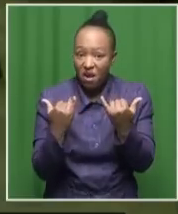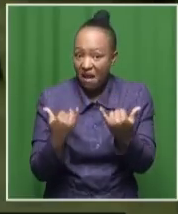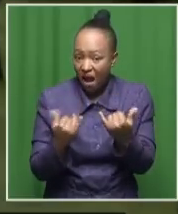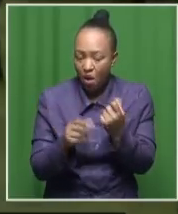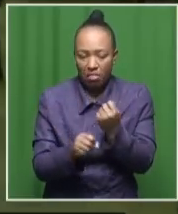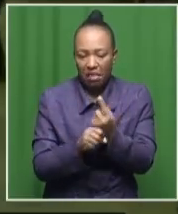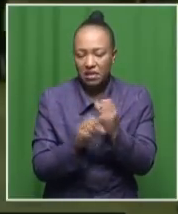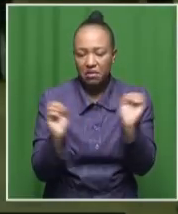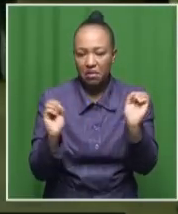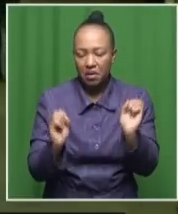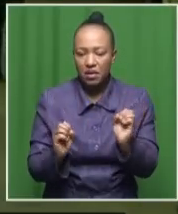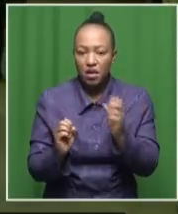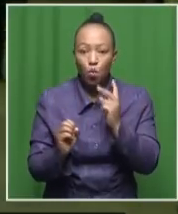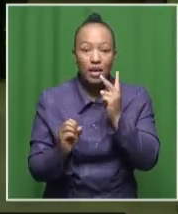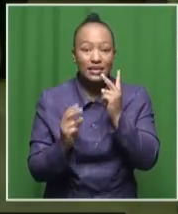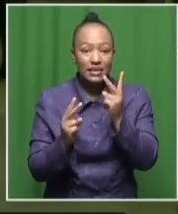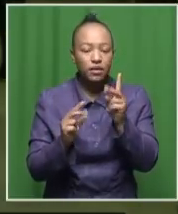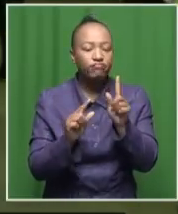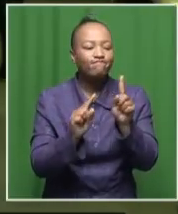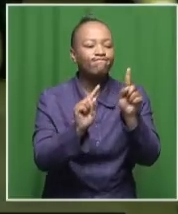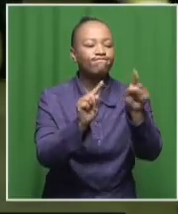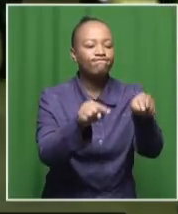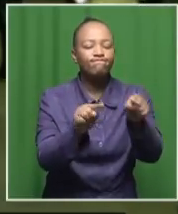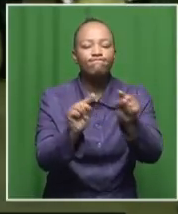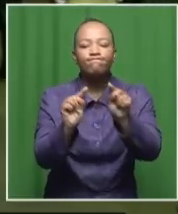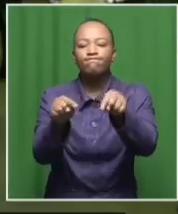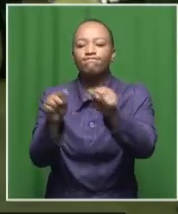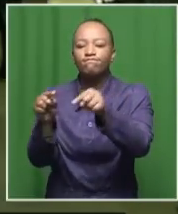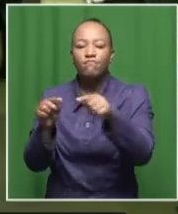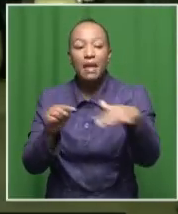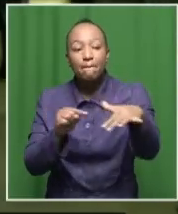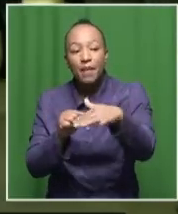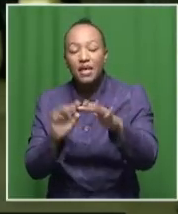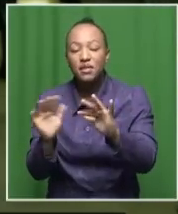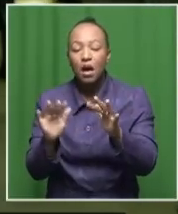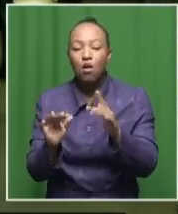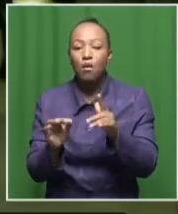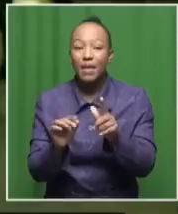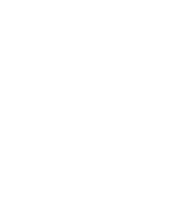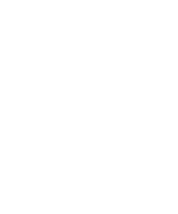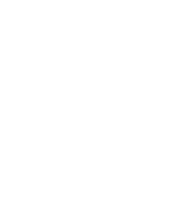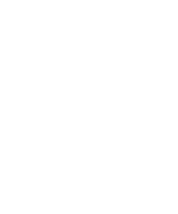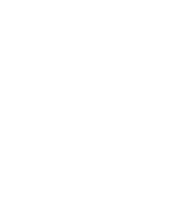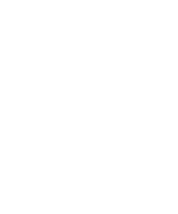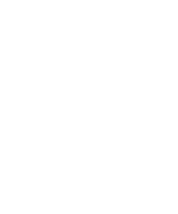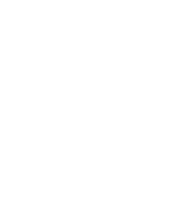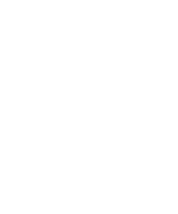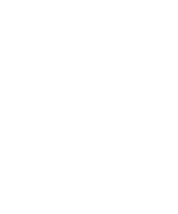different places to see how is the situation with the people who are stranded here in Cape Town, Sakina.